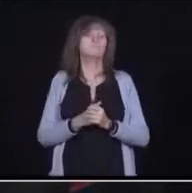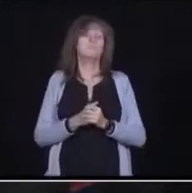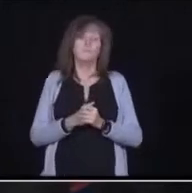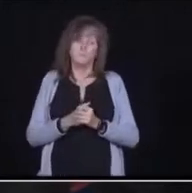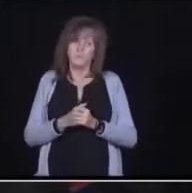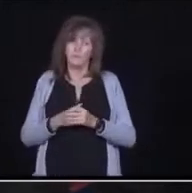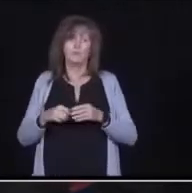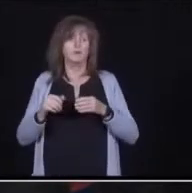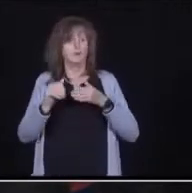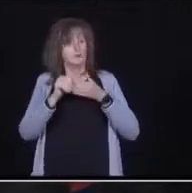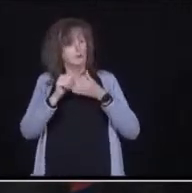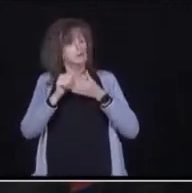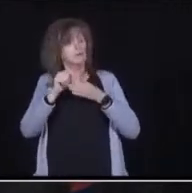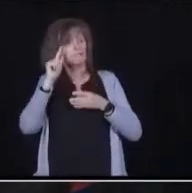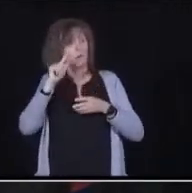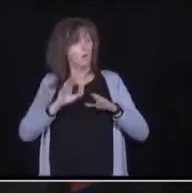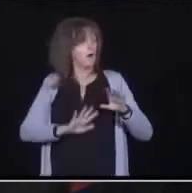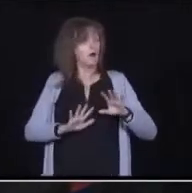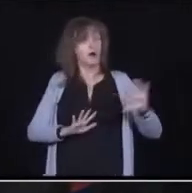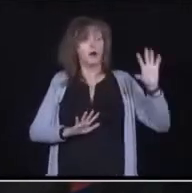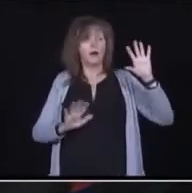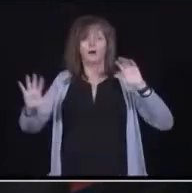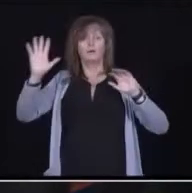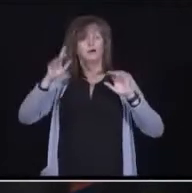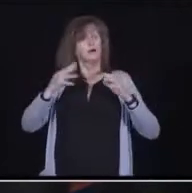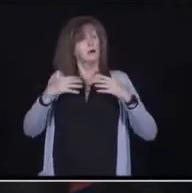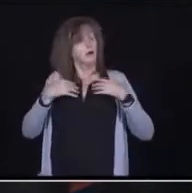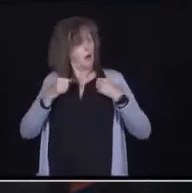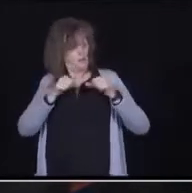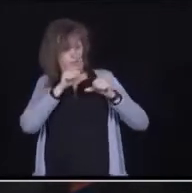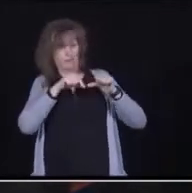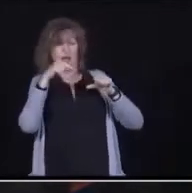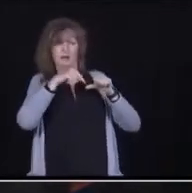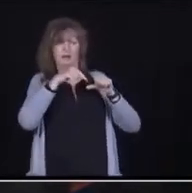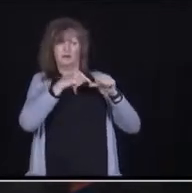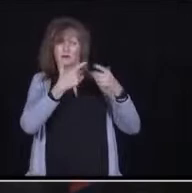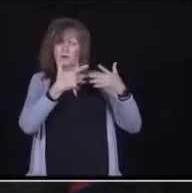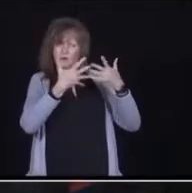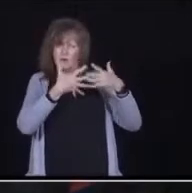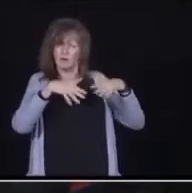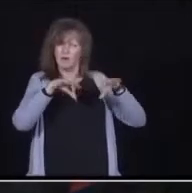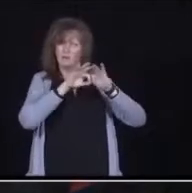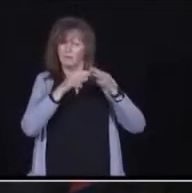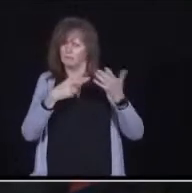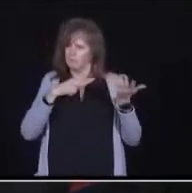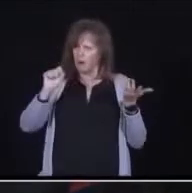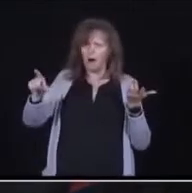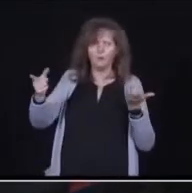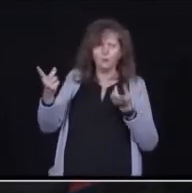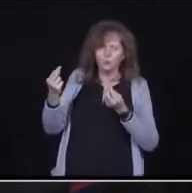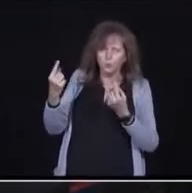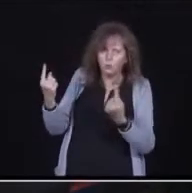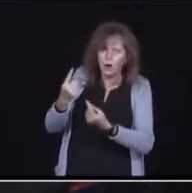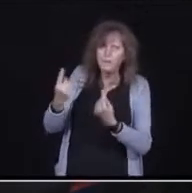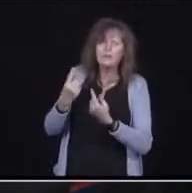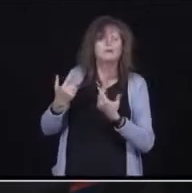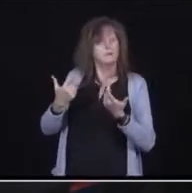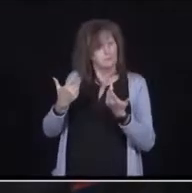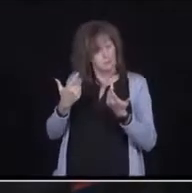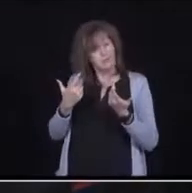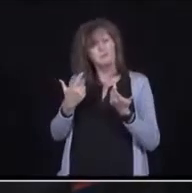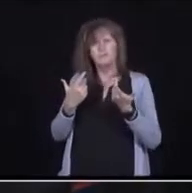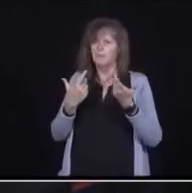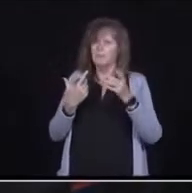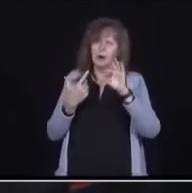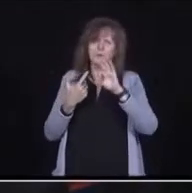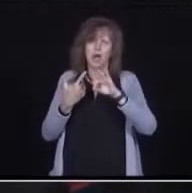the health and the science. And when they ask something to be done, we're usually 99.9% of the time,